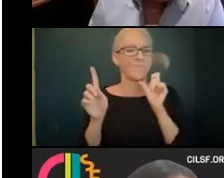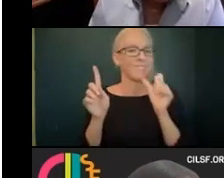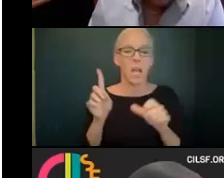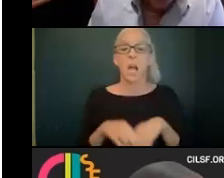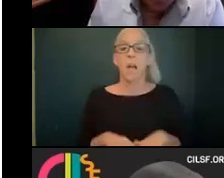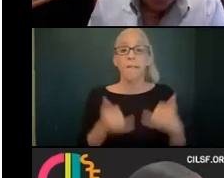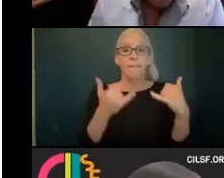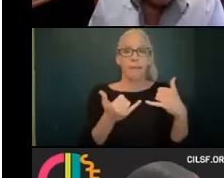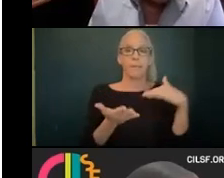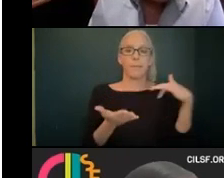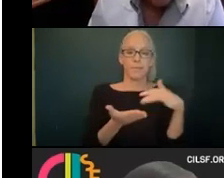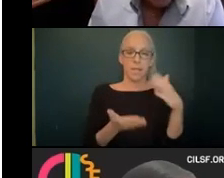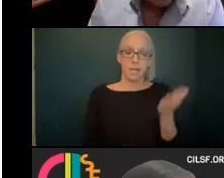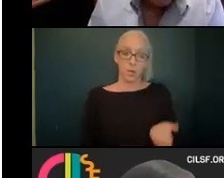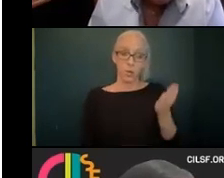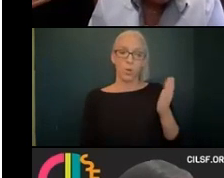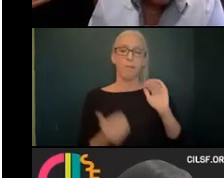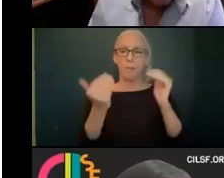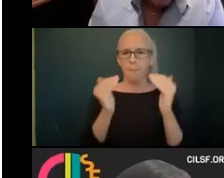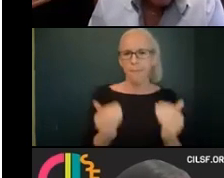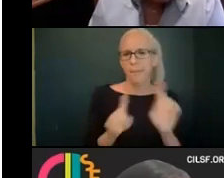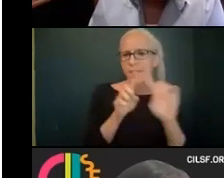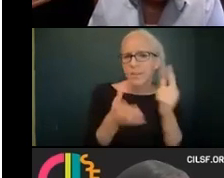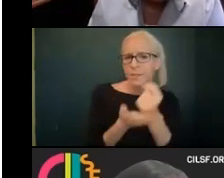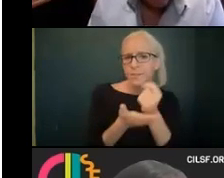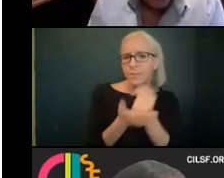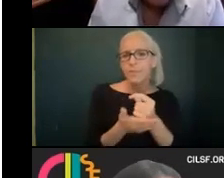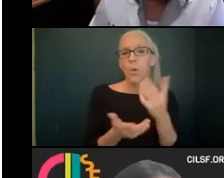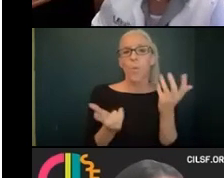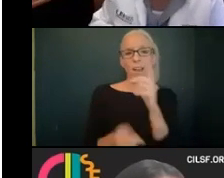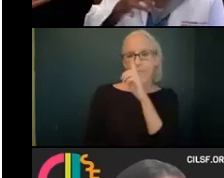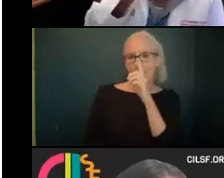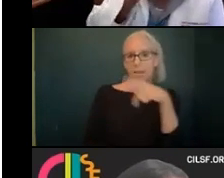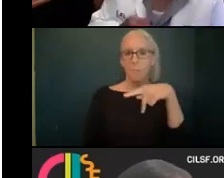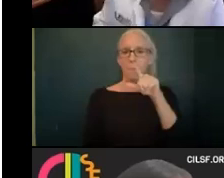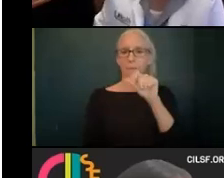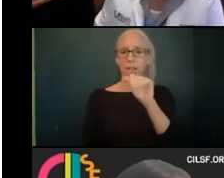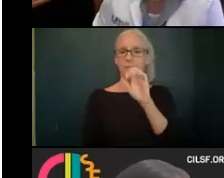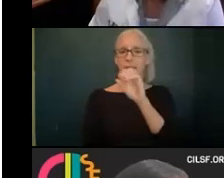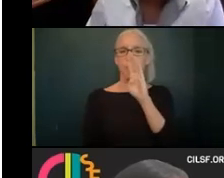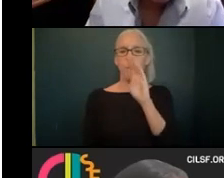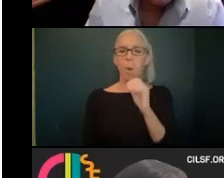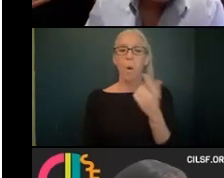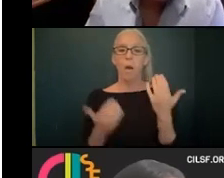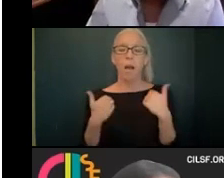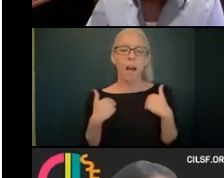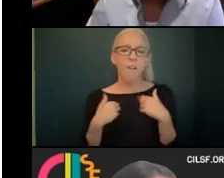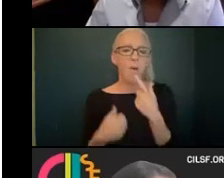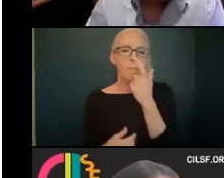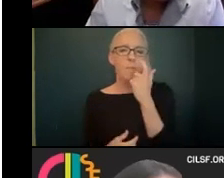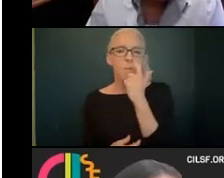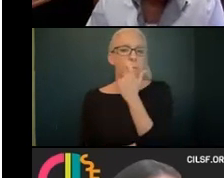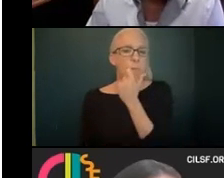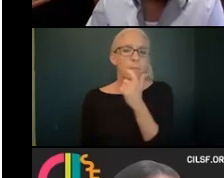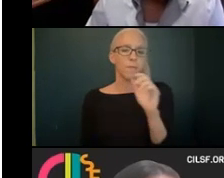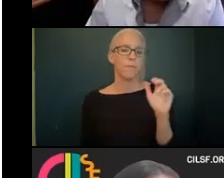at the University of Miami, comparing different treatments. One is placebo. One is an inhaled nasal steroid. We think that by decreasing the inflammation in the